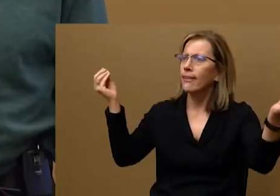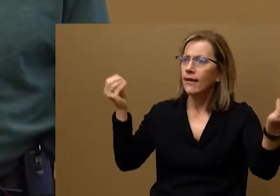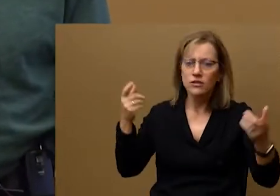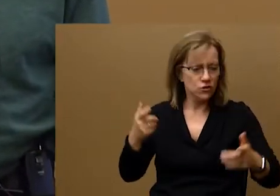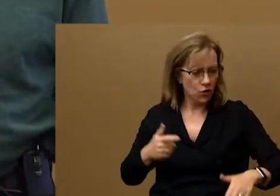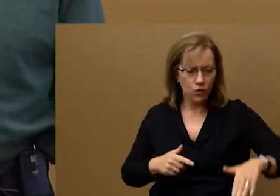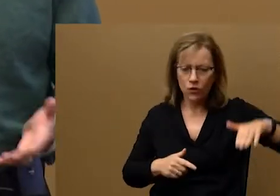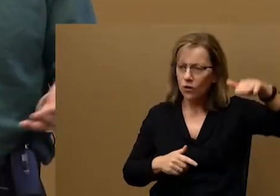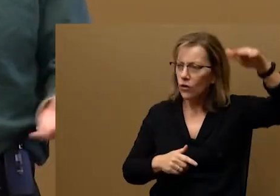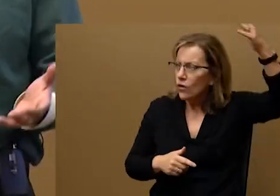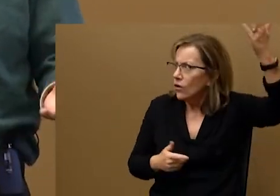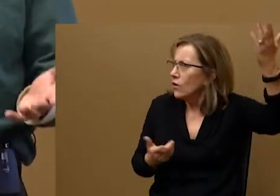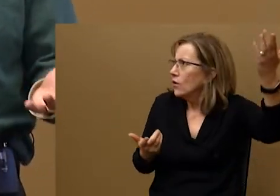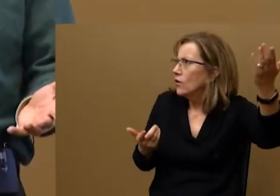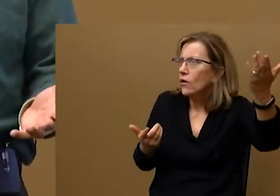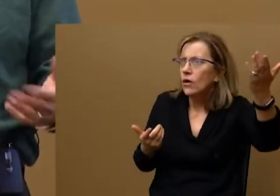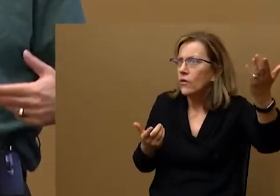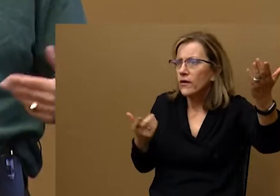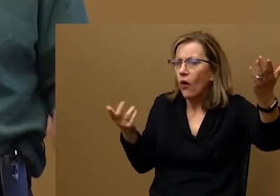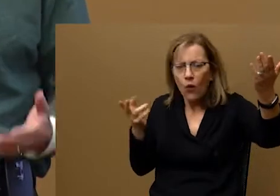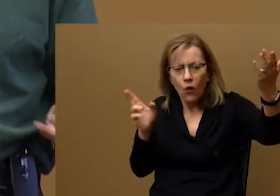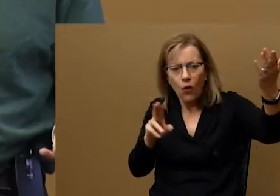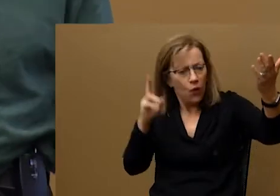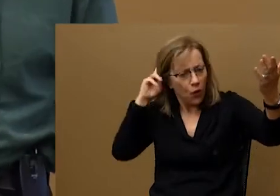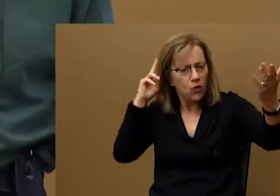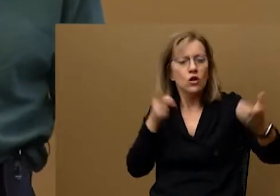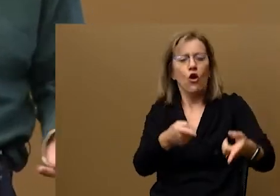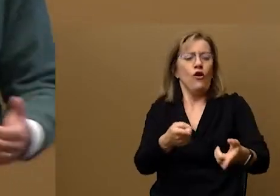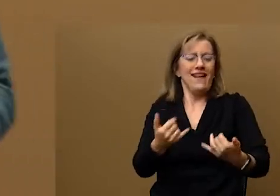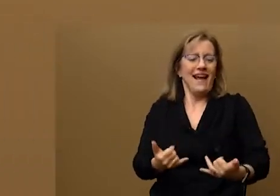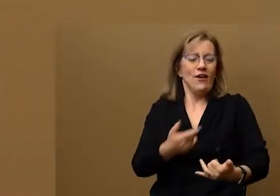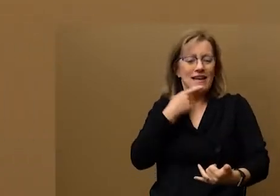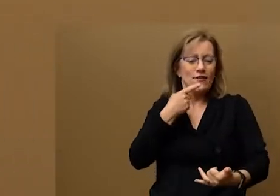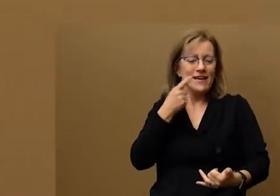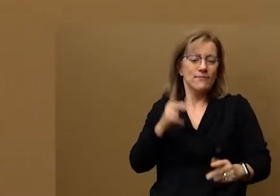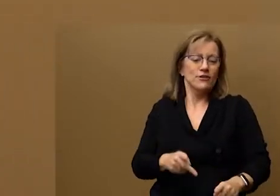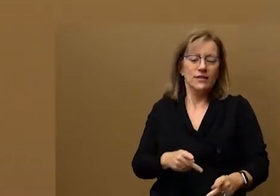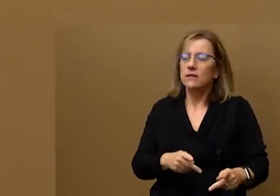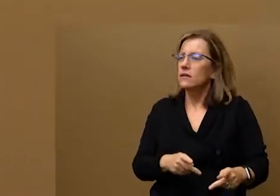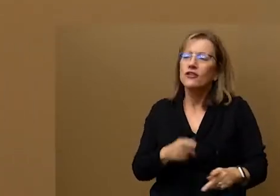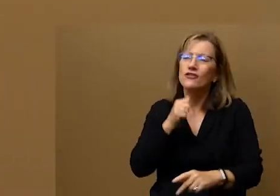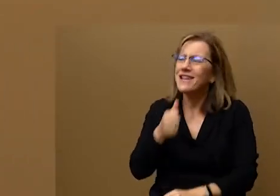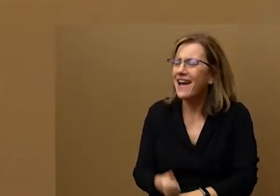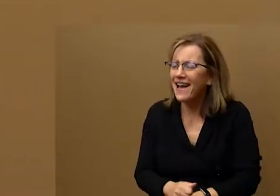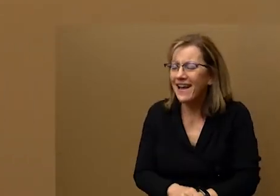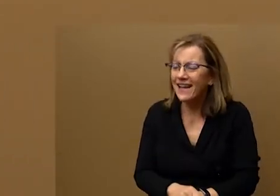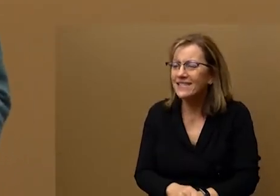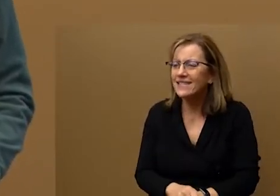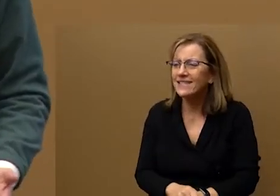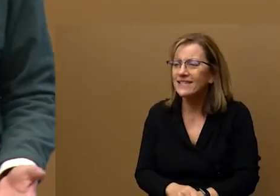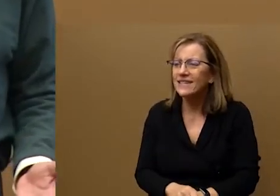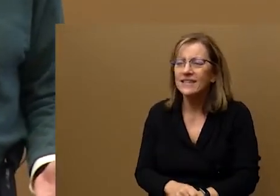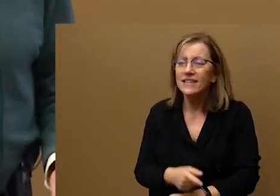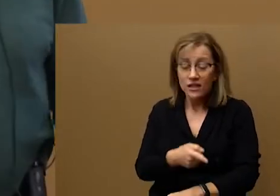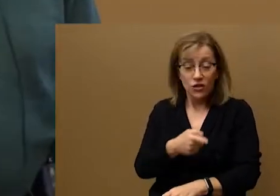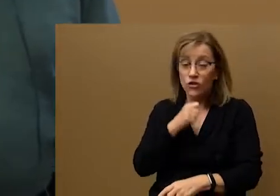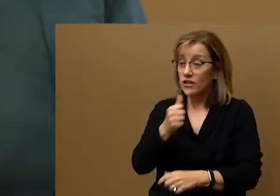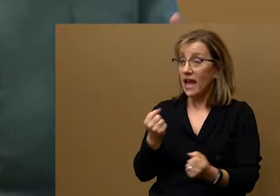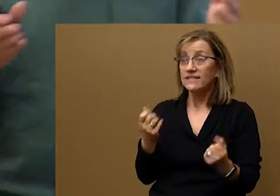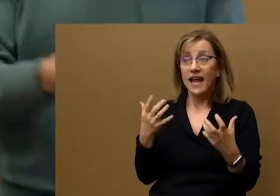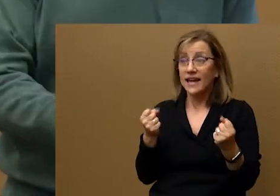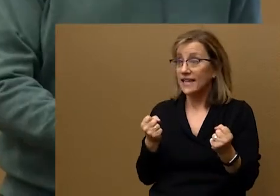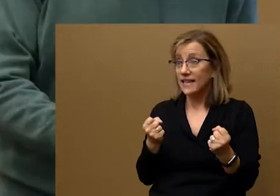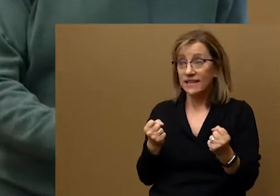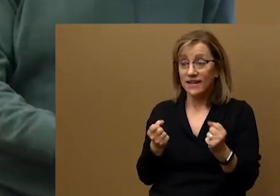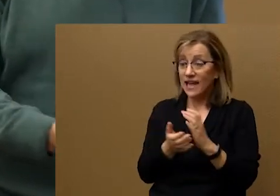ASL. And as much as we might want to think that because they got a cochlear implant, now they're hearing people, they're not. And so they're